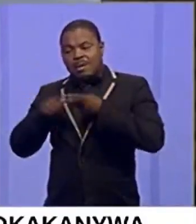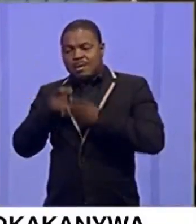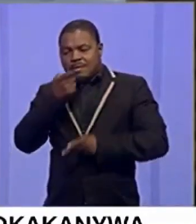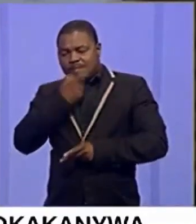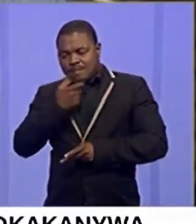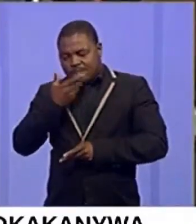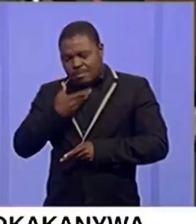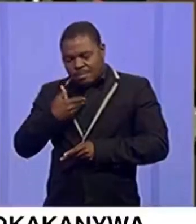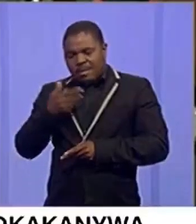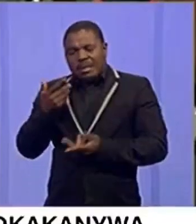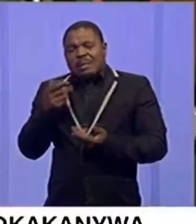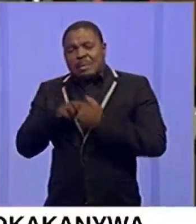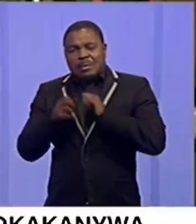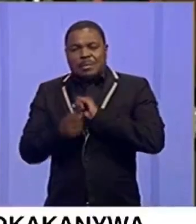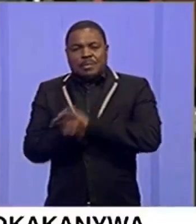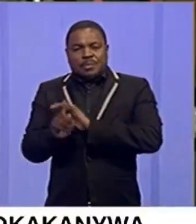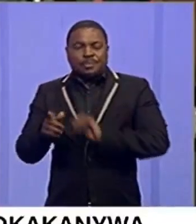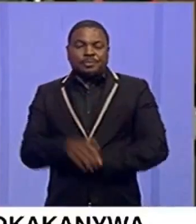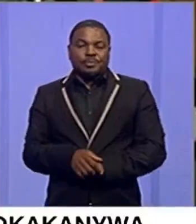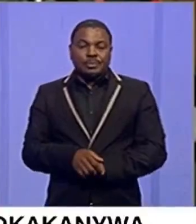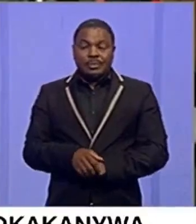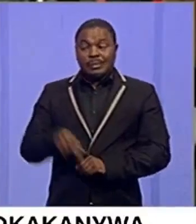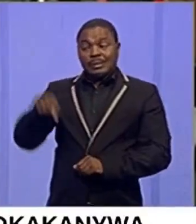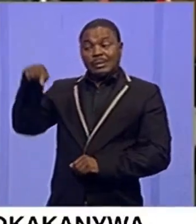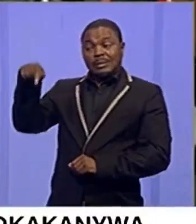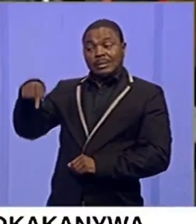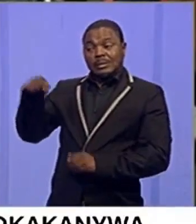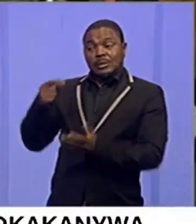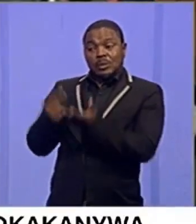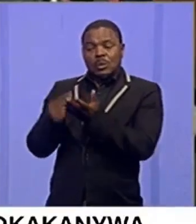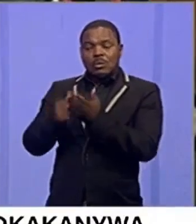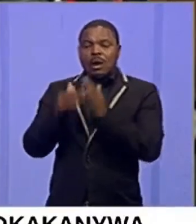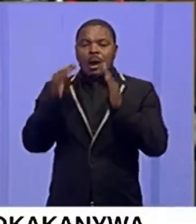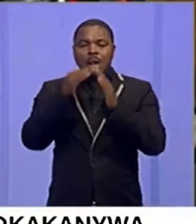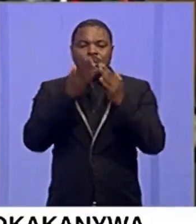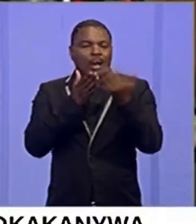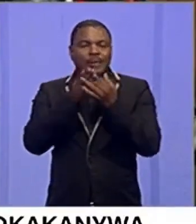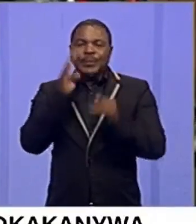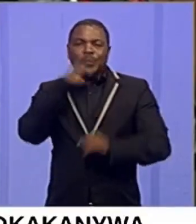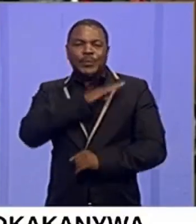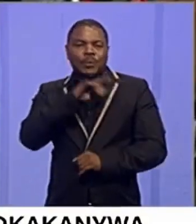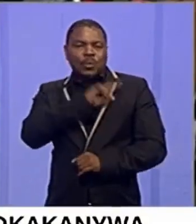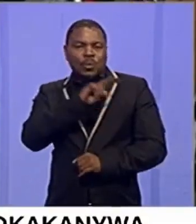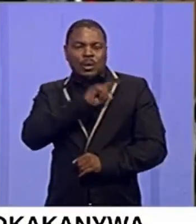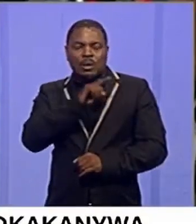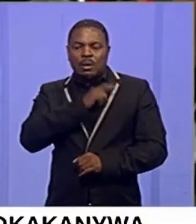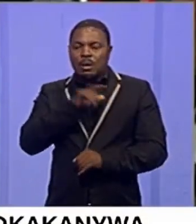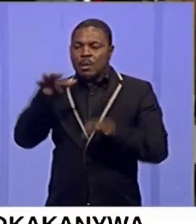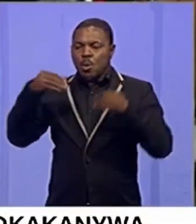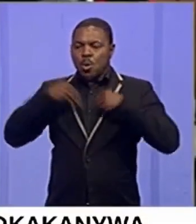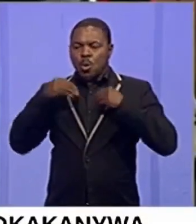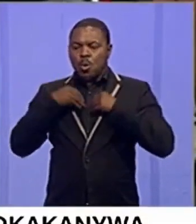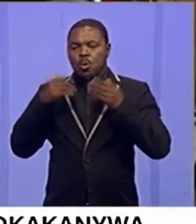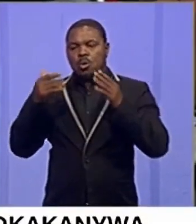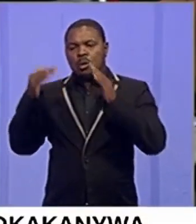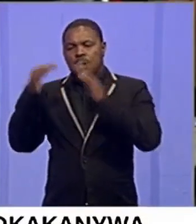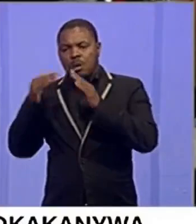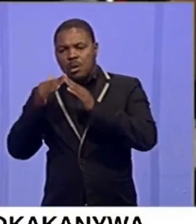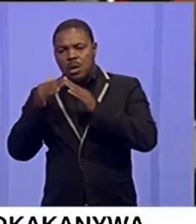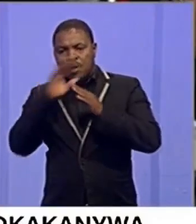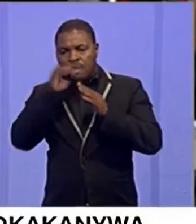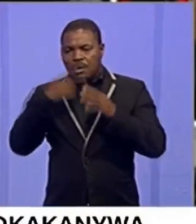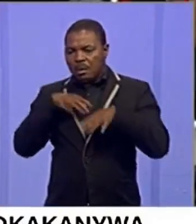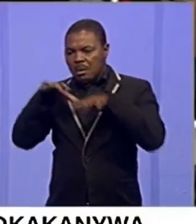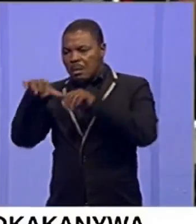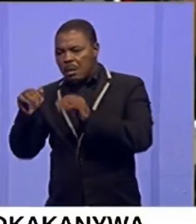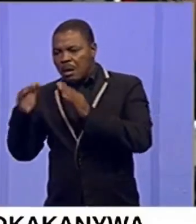ka bombotee. We do not have access to housing because landlords are criminalized when they give you housing,